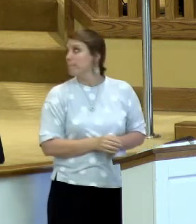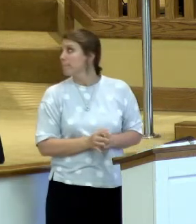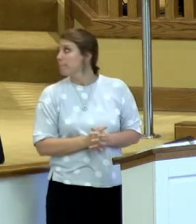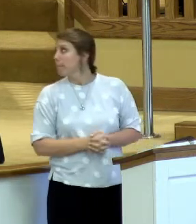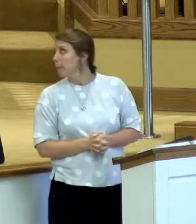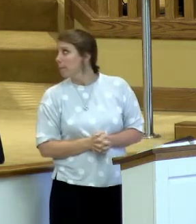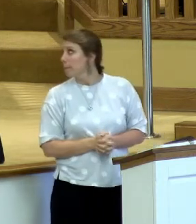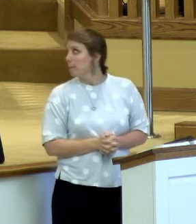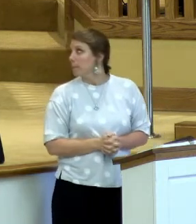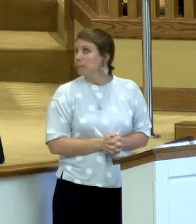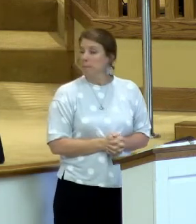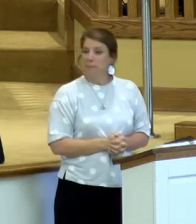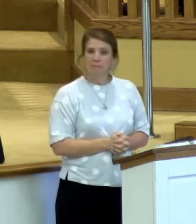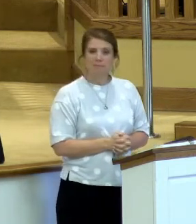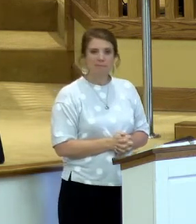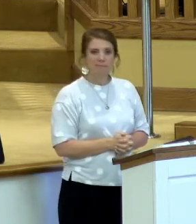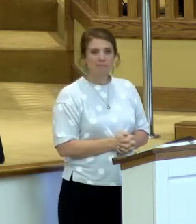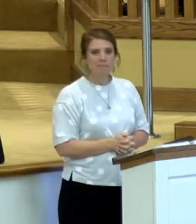come.